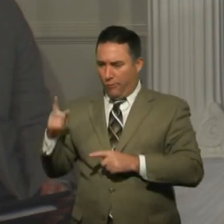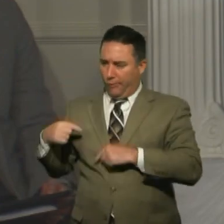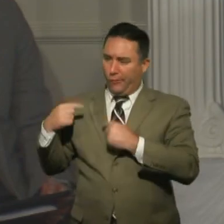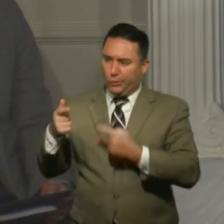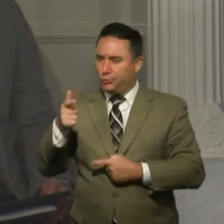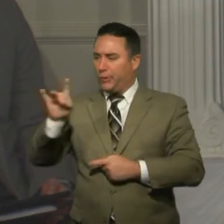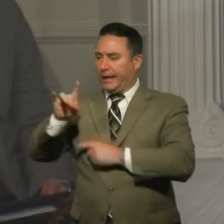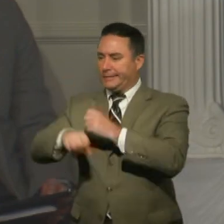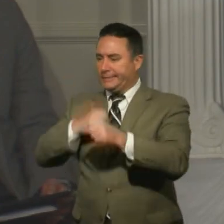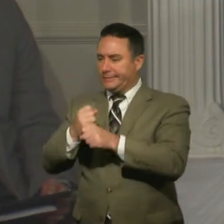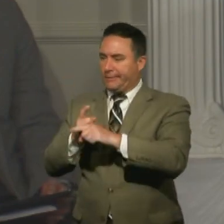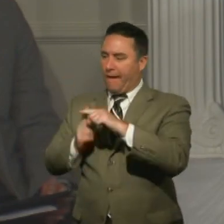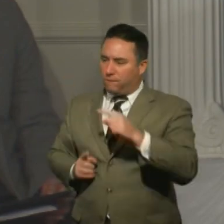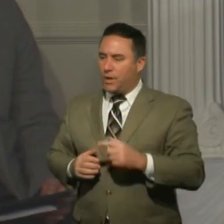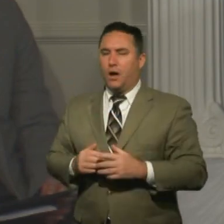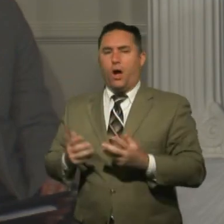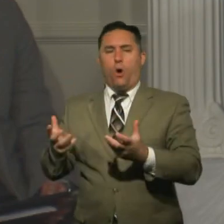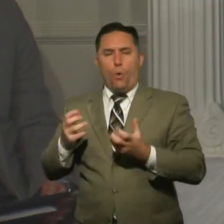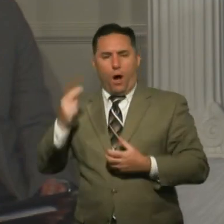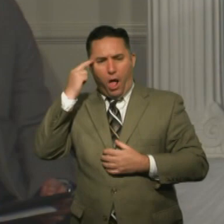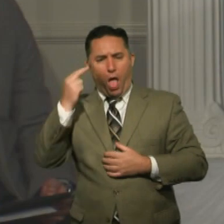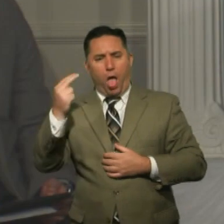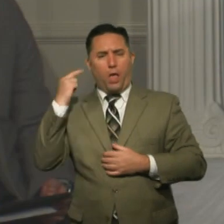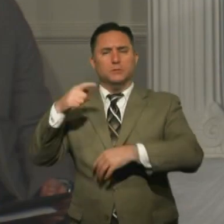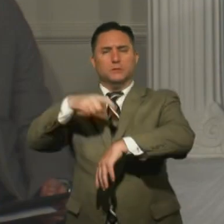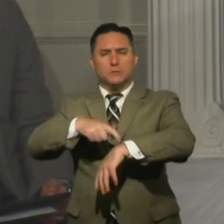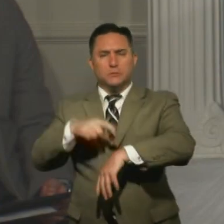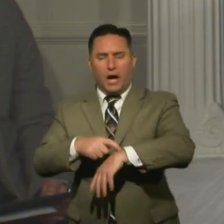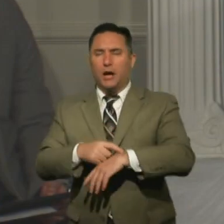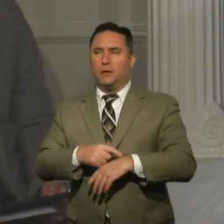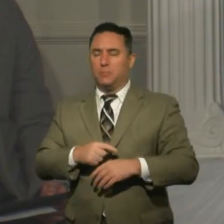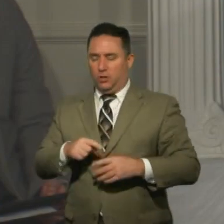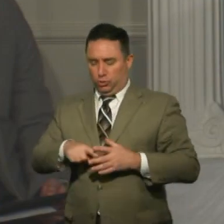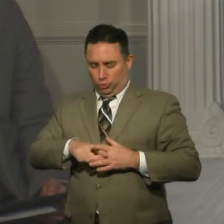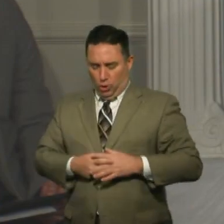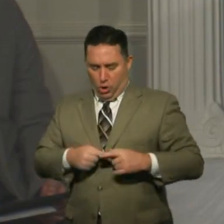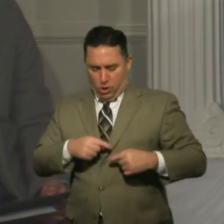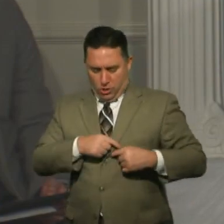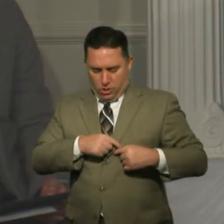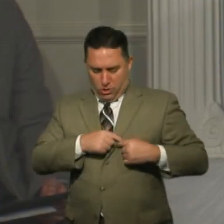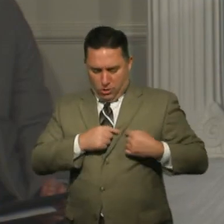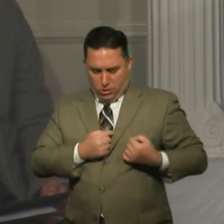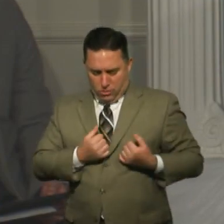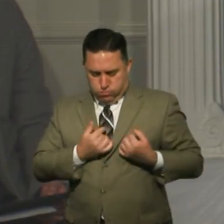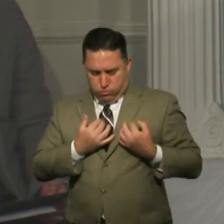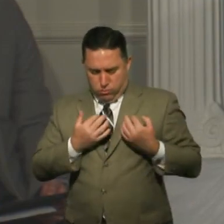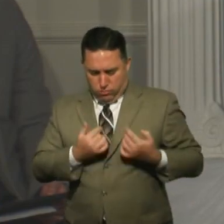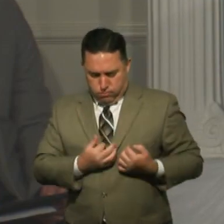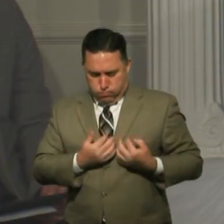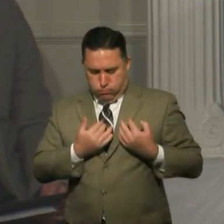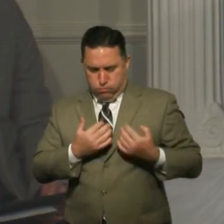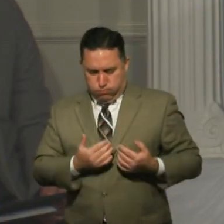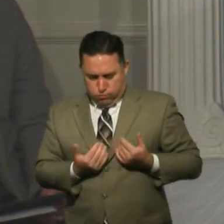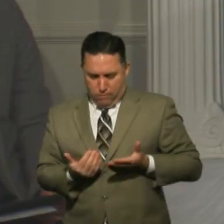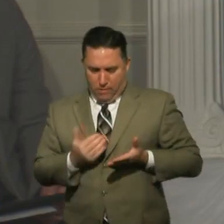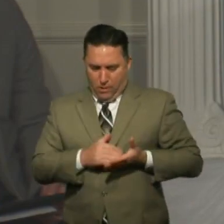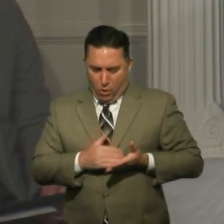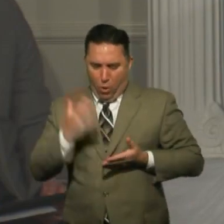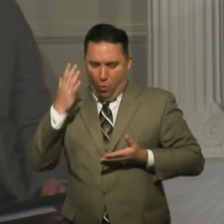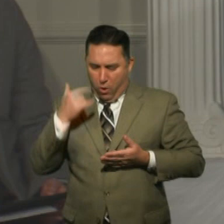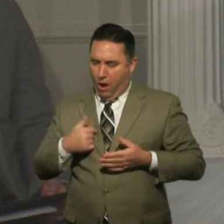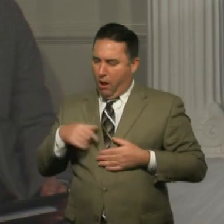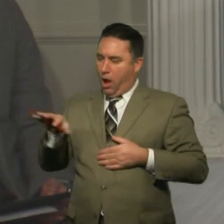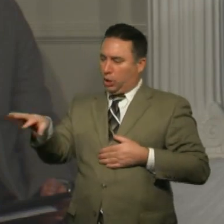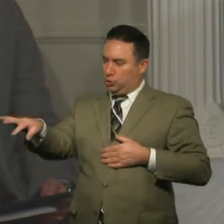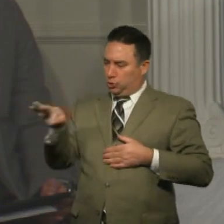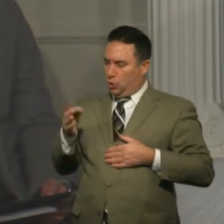and a half years. I'd want to relive those times and rekindle my spirit of why I